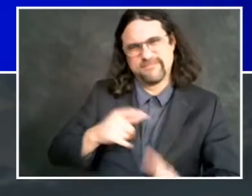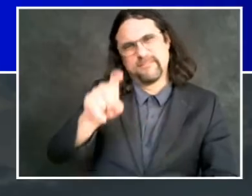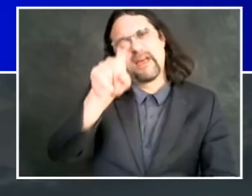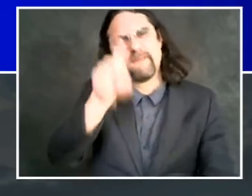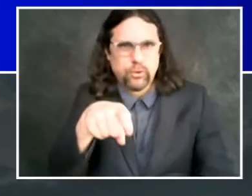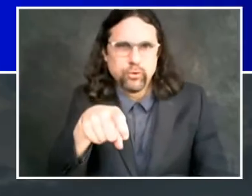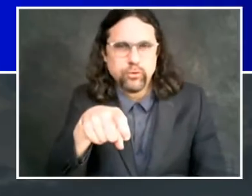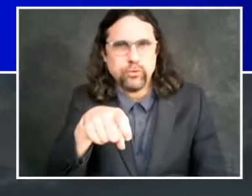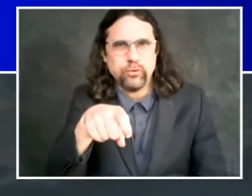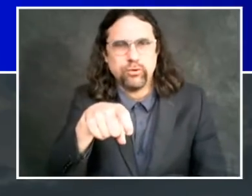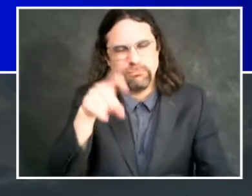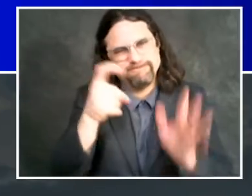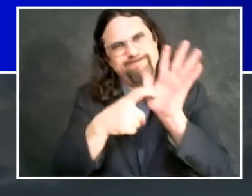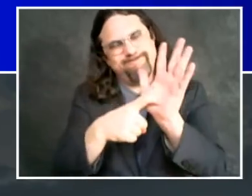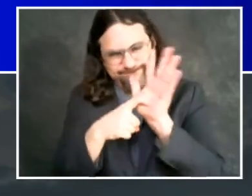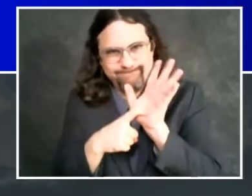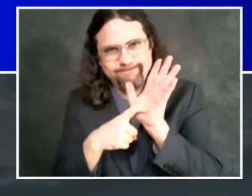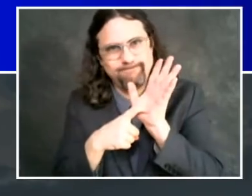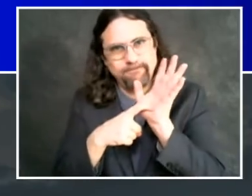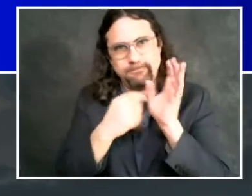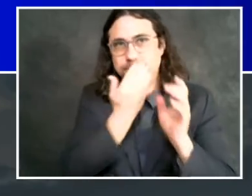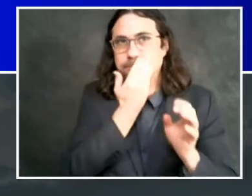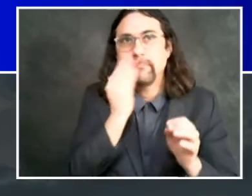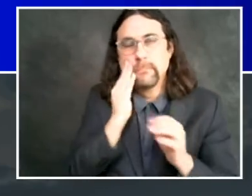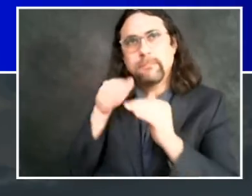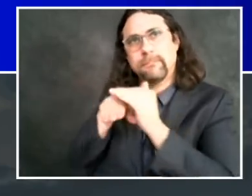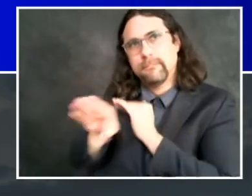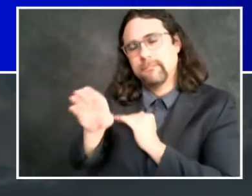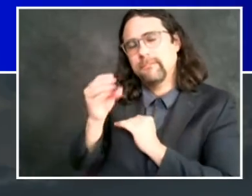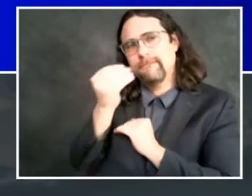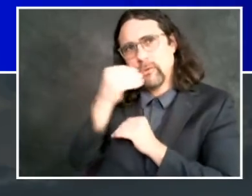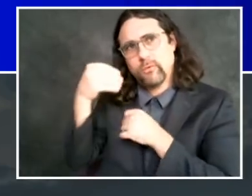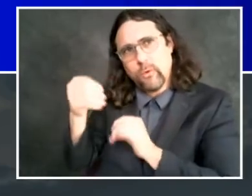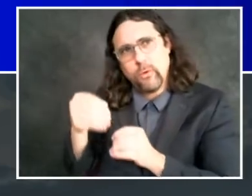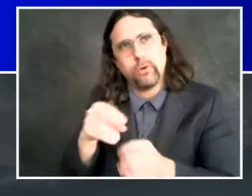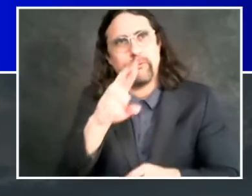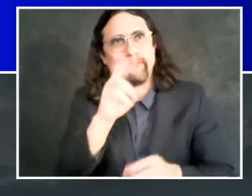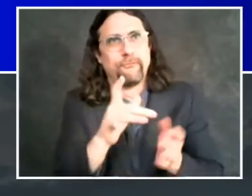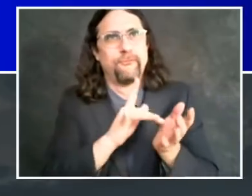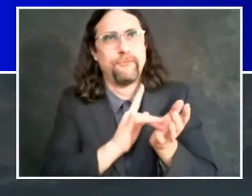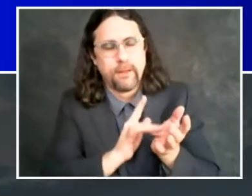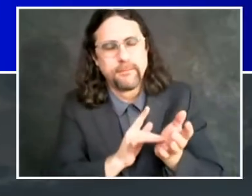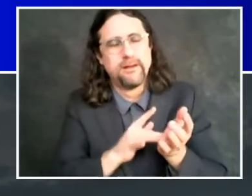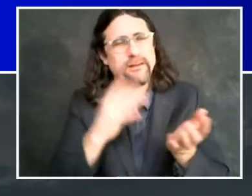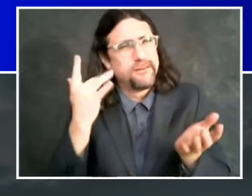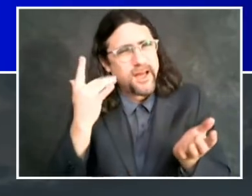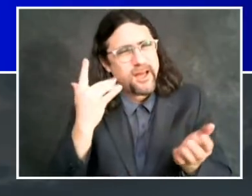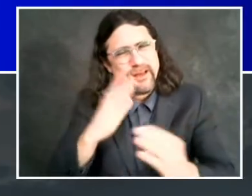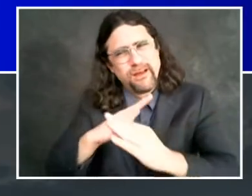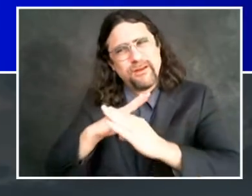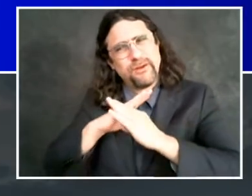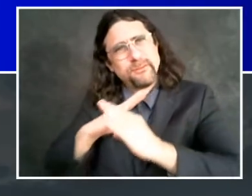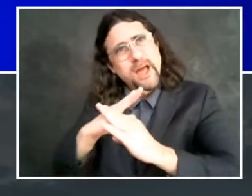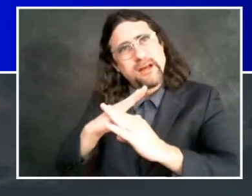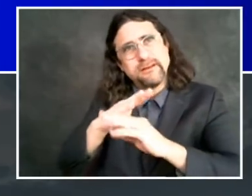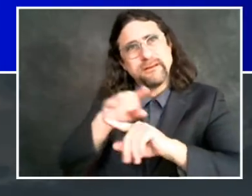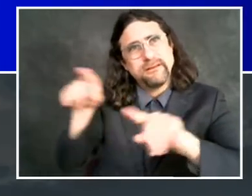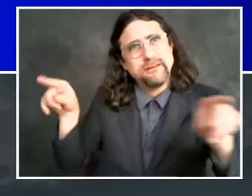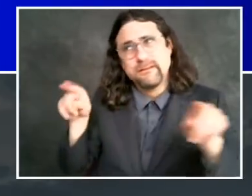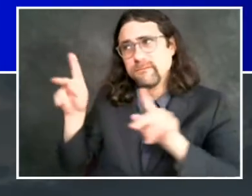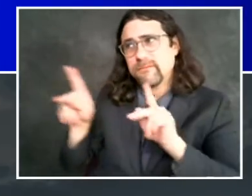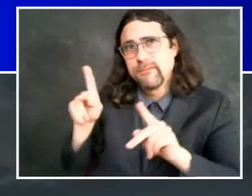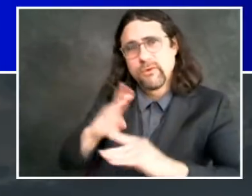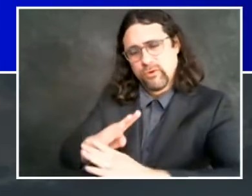protecting you and your family, everyone you love. That face covering helps reduce the spread of the disease.